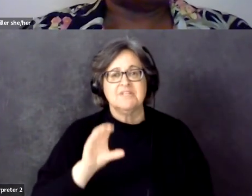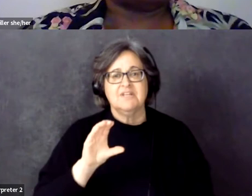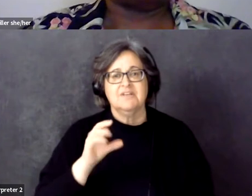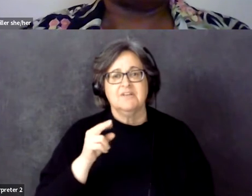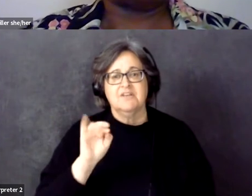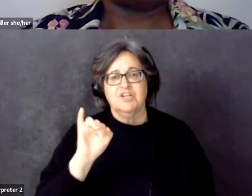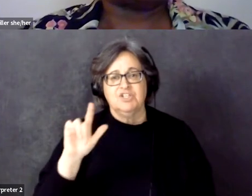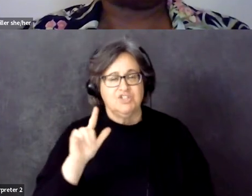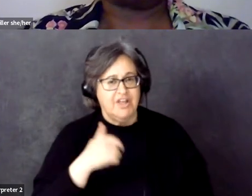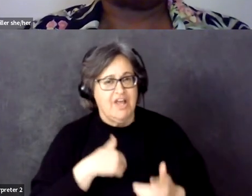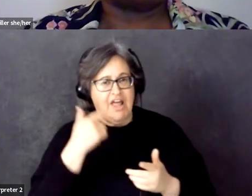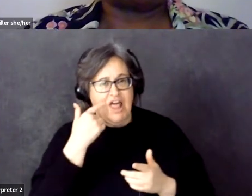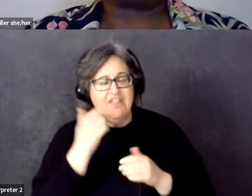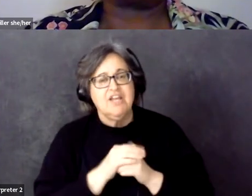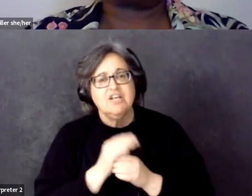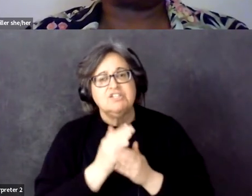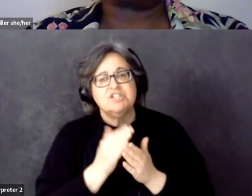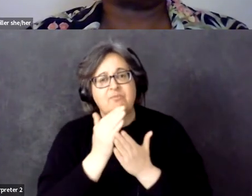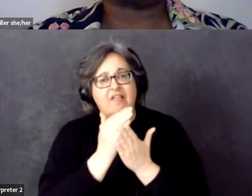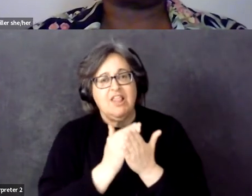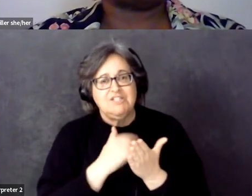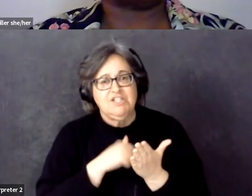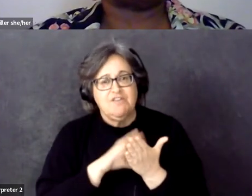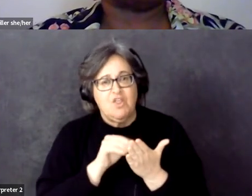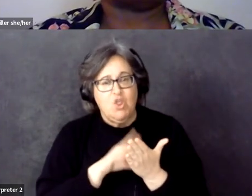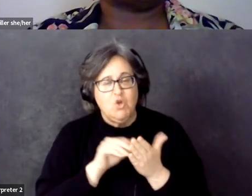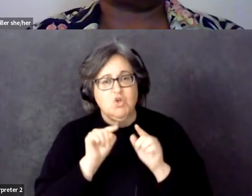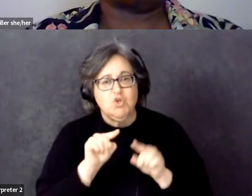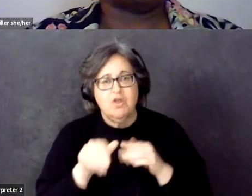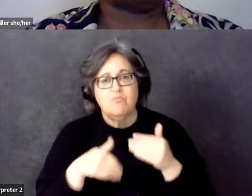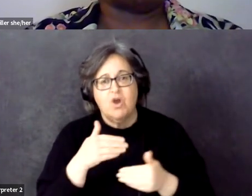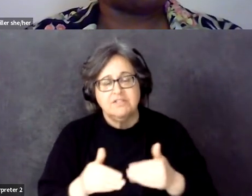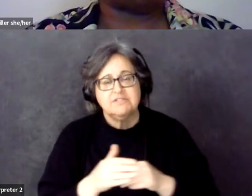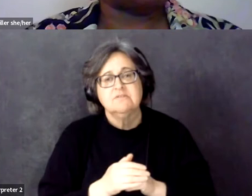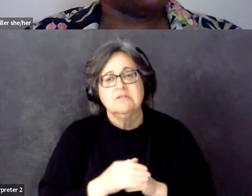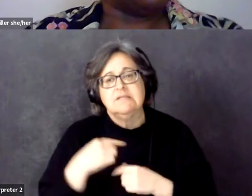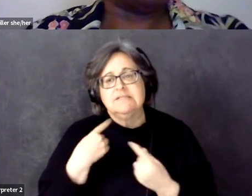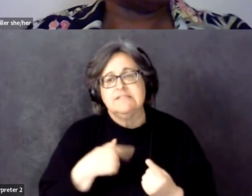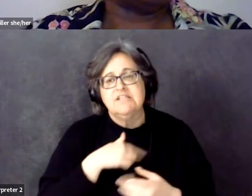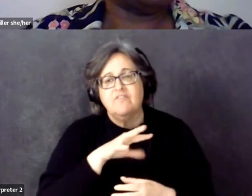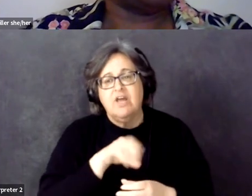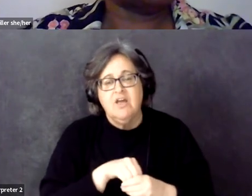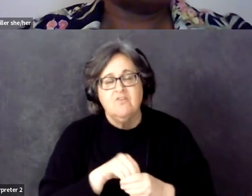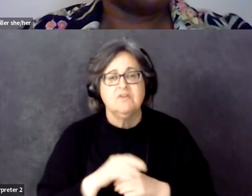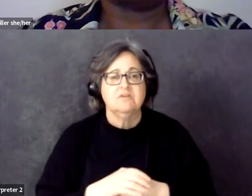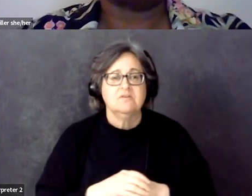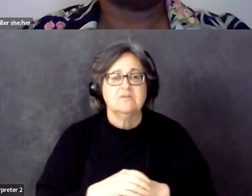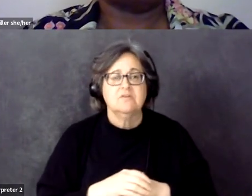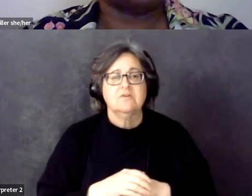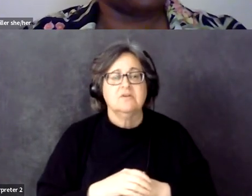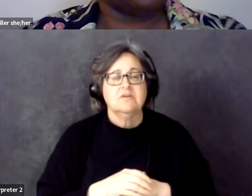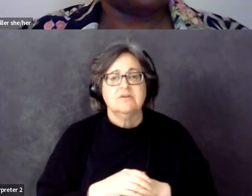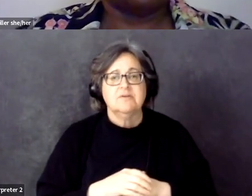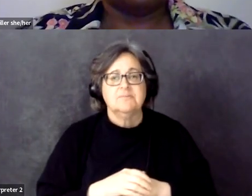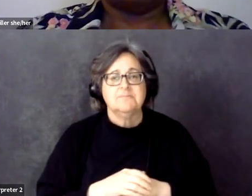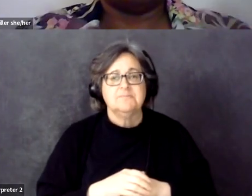I think that certain the lessons that I've learned in this process since I've been involved is